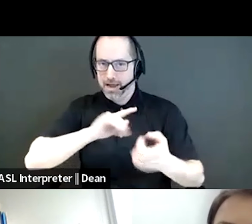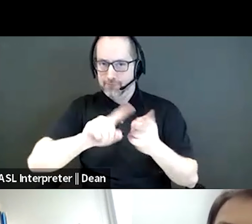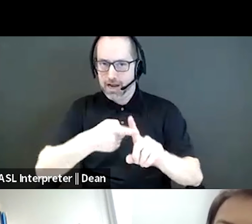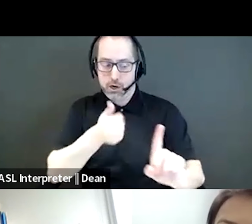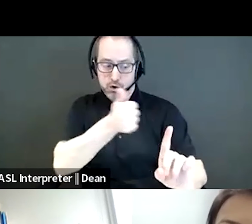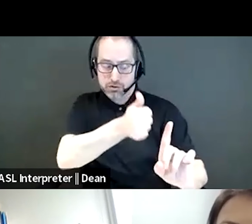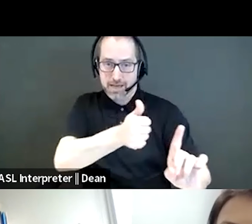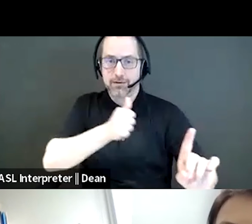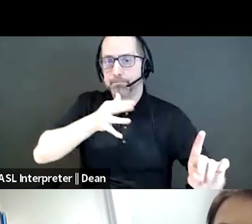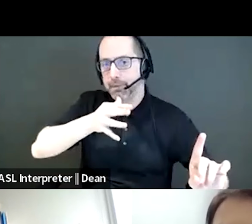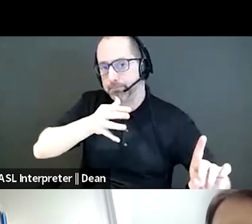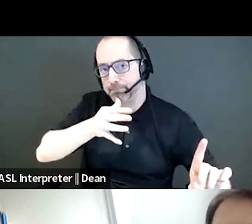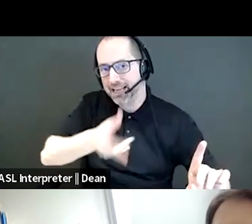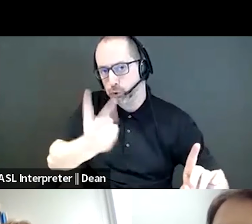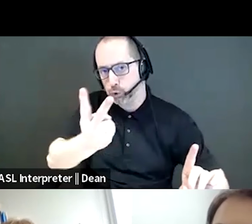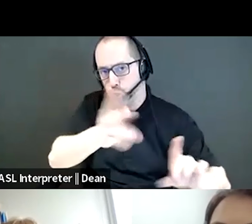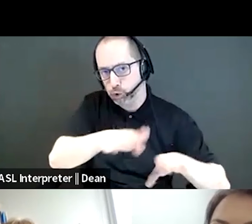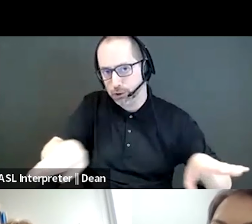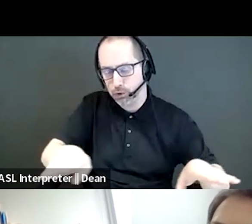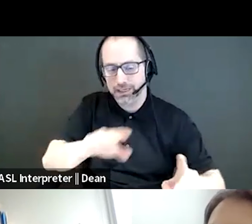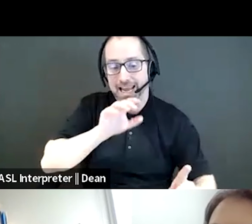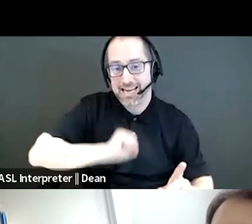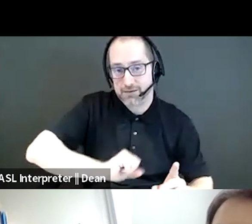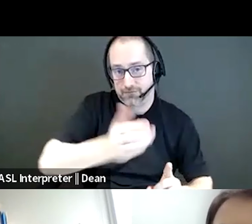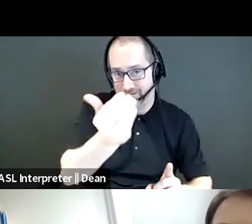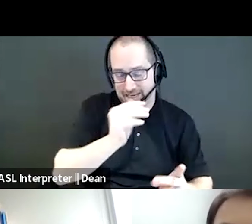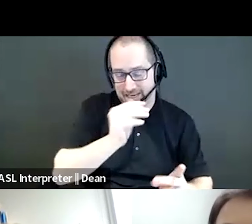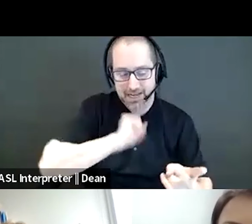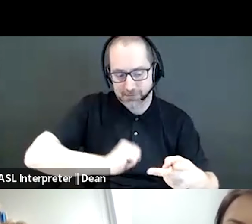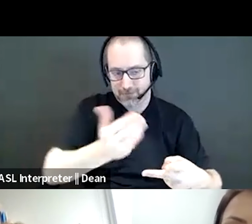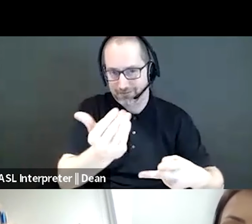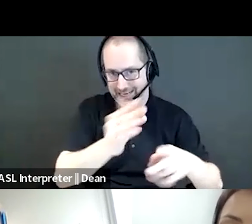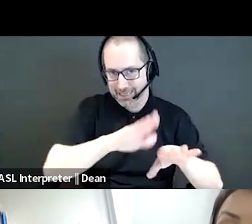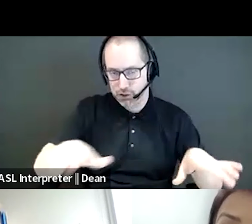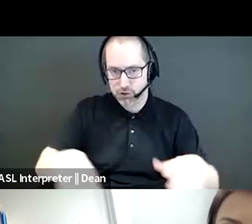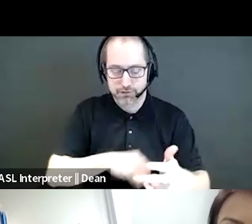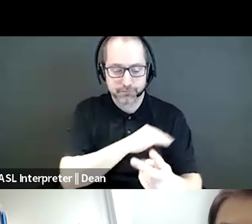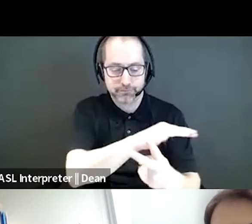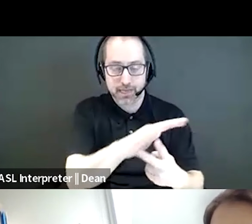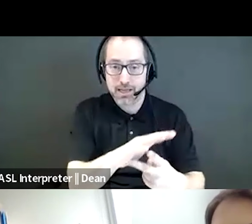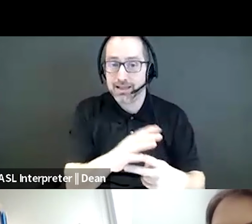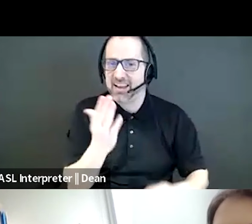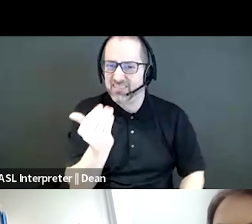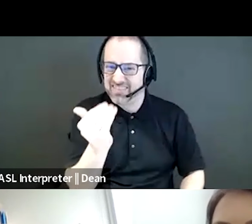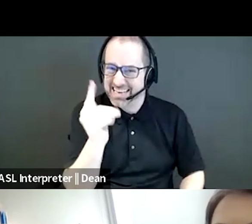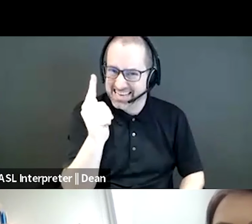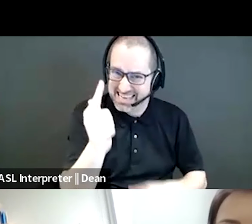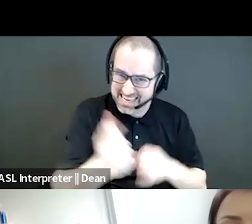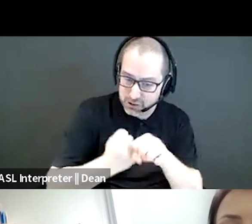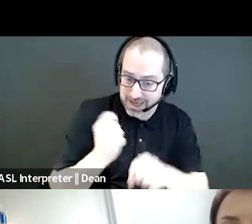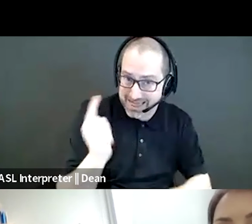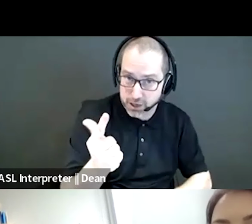2 15-year-old daughters. And after 15 years, she was trying to go back to the job